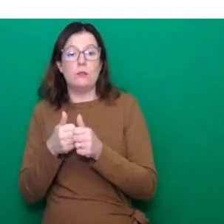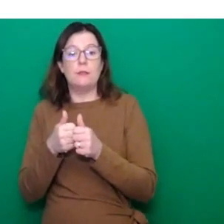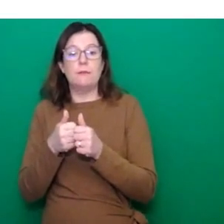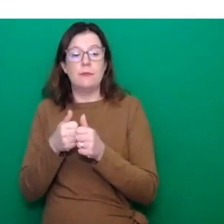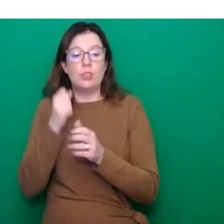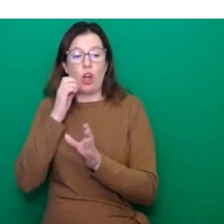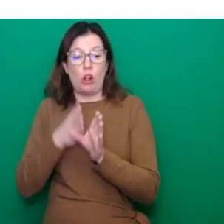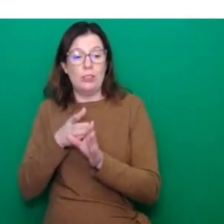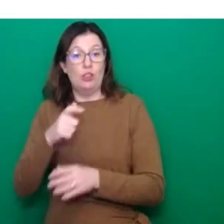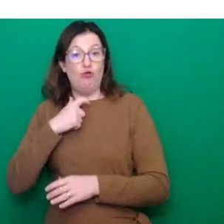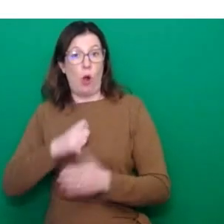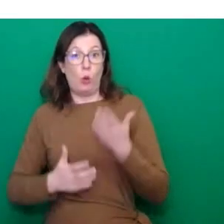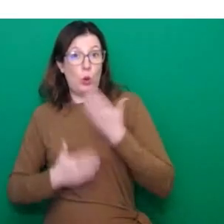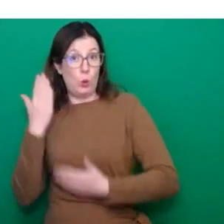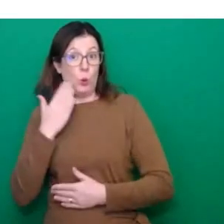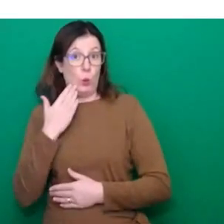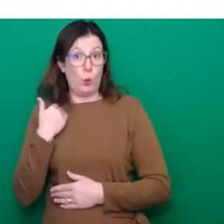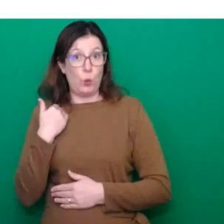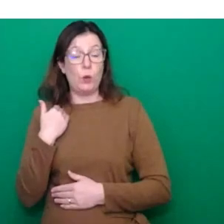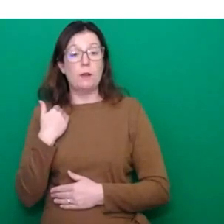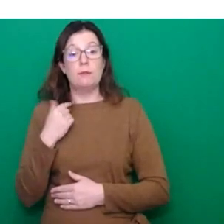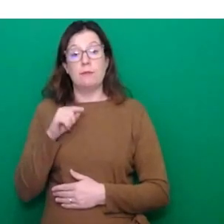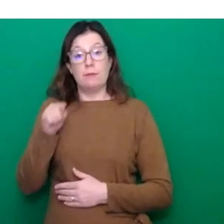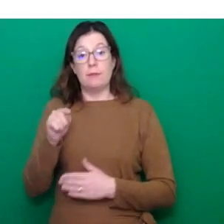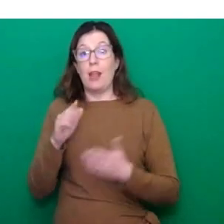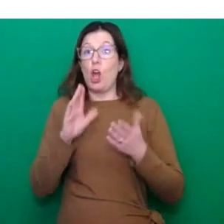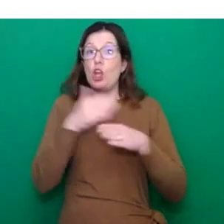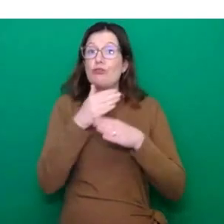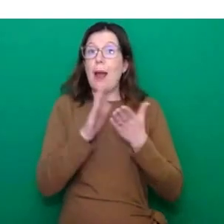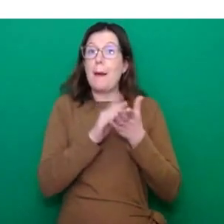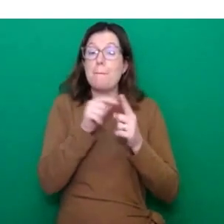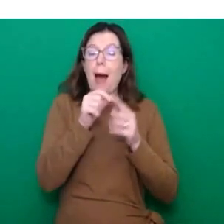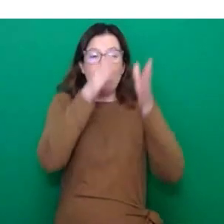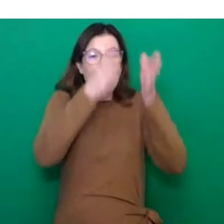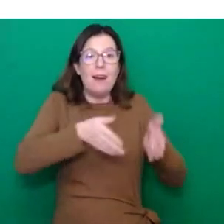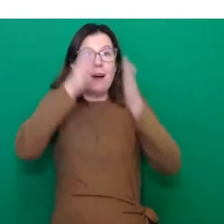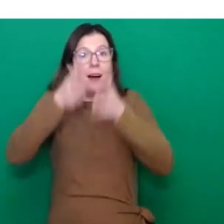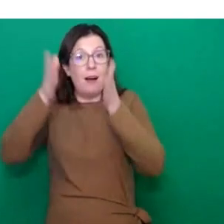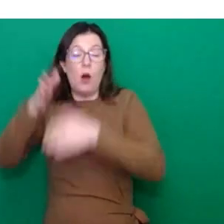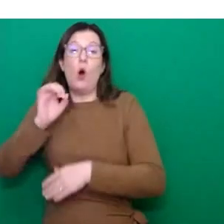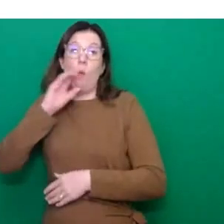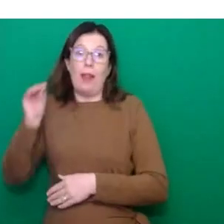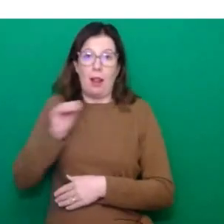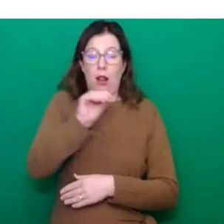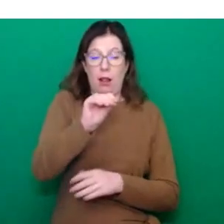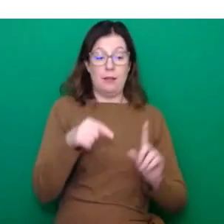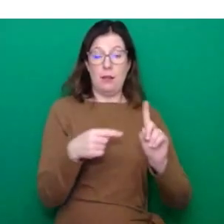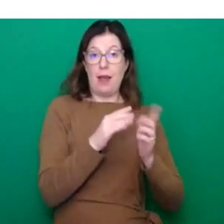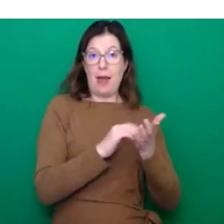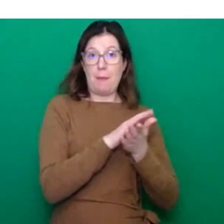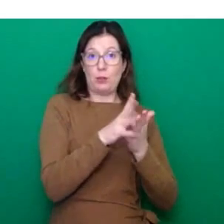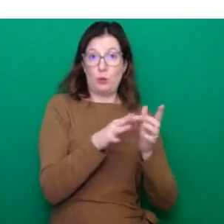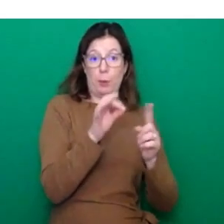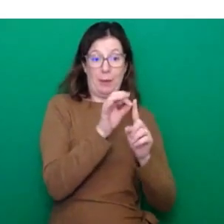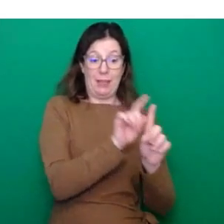role. It's one that we're also going to be factoring into the career map. There are some differences between that and an MHWP or other roles